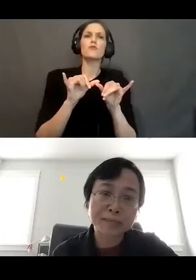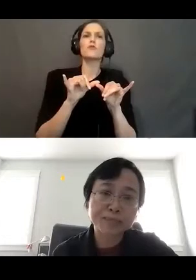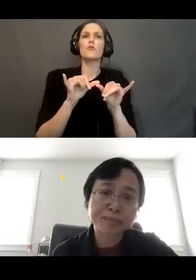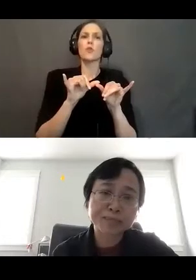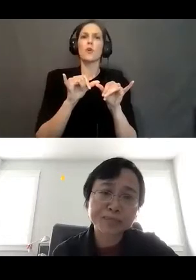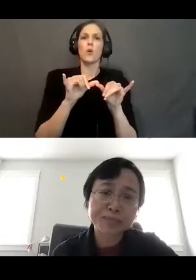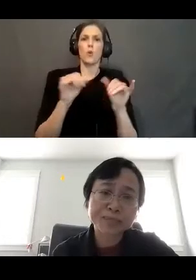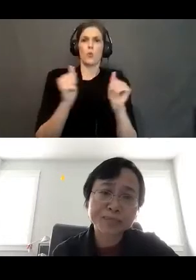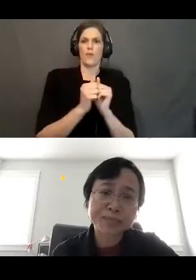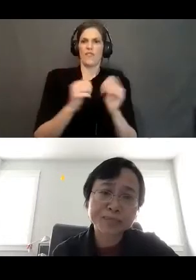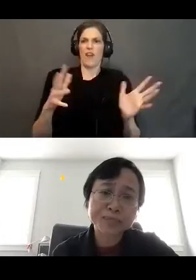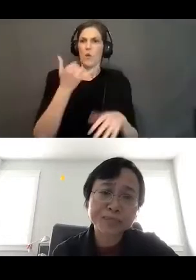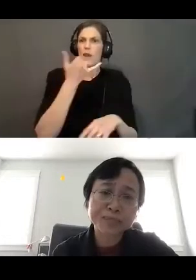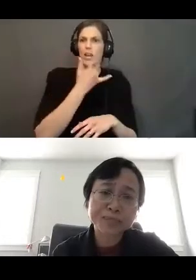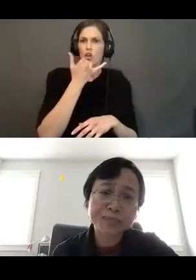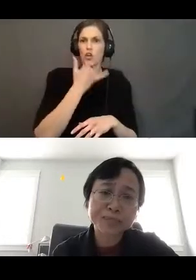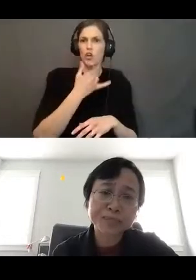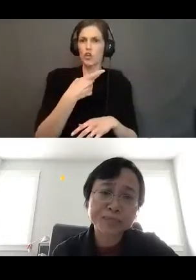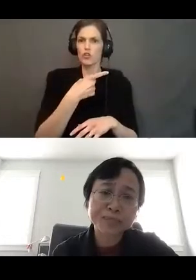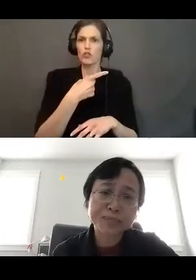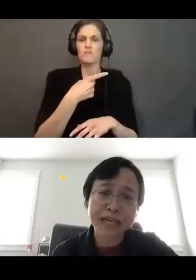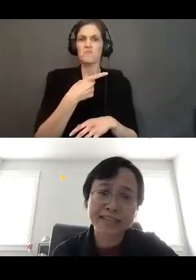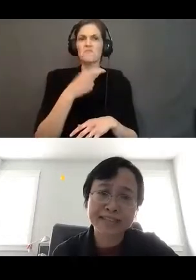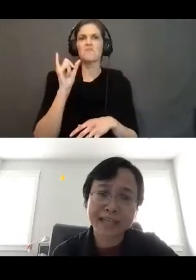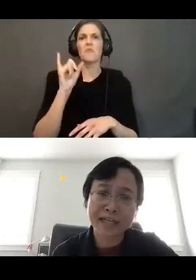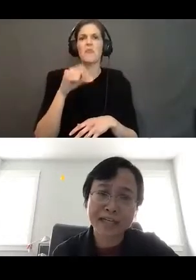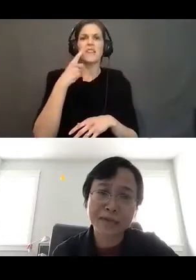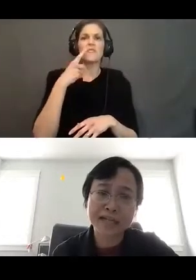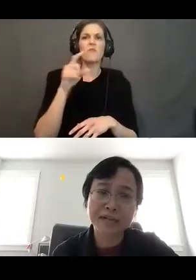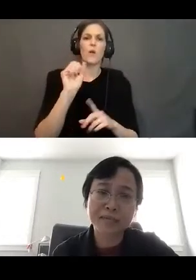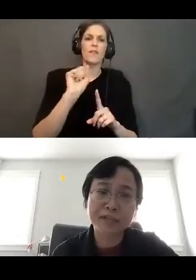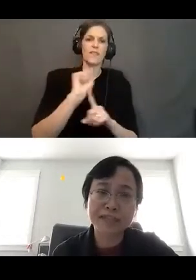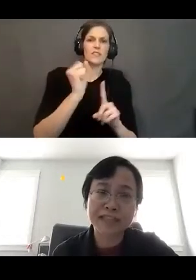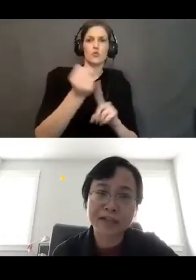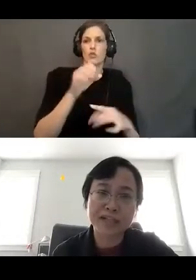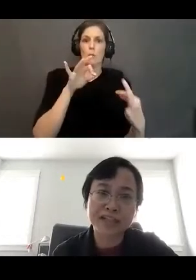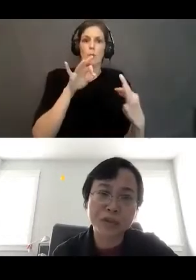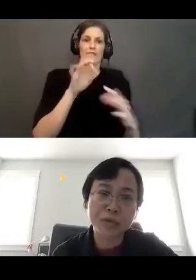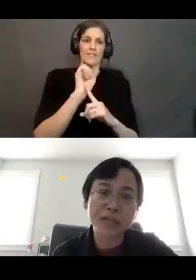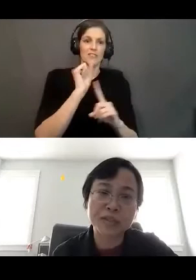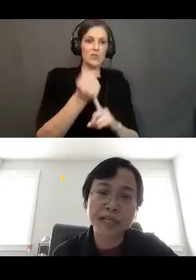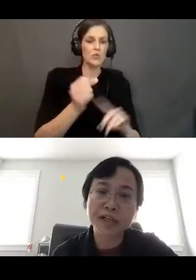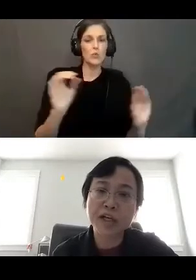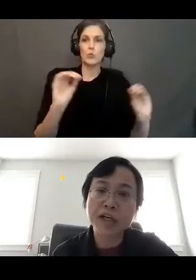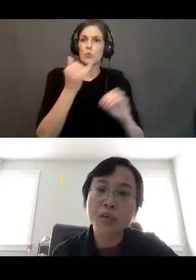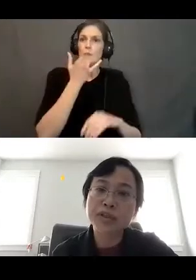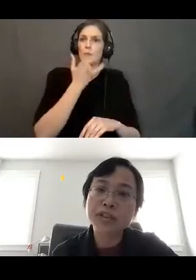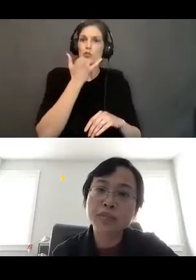error. So basically, this is for that scenario, perfect scenario. There's no measurement